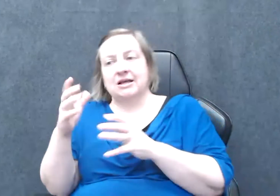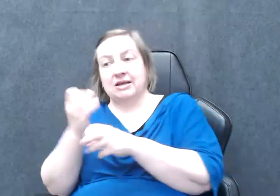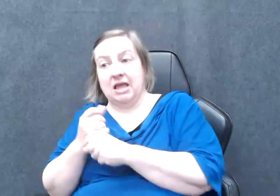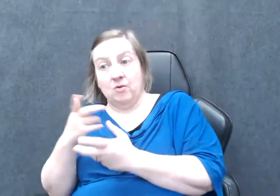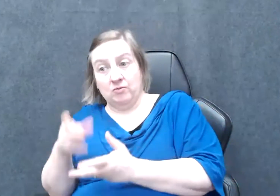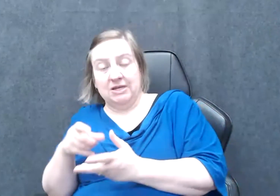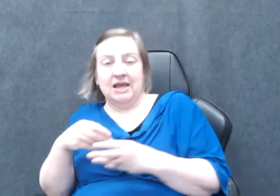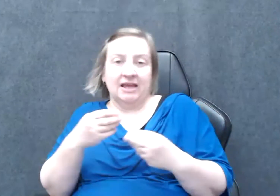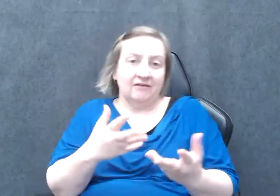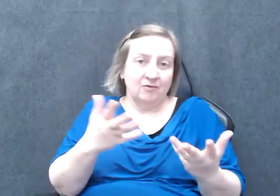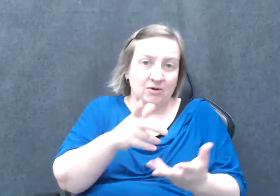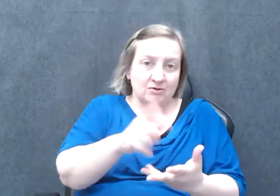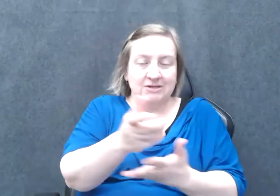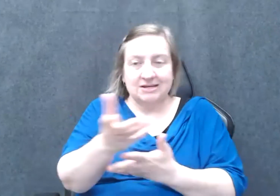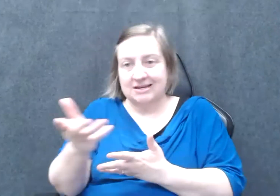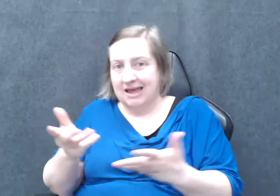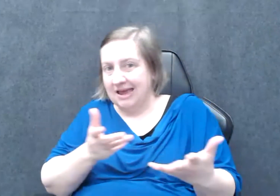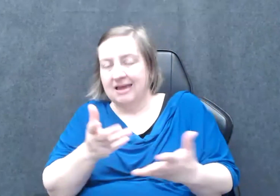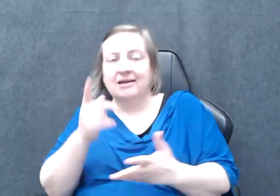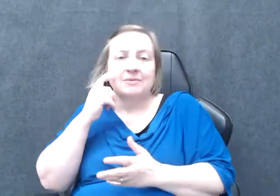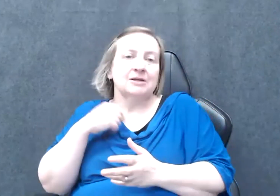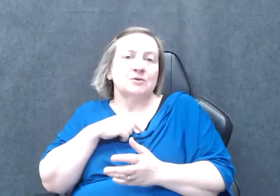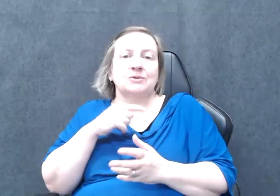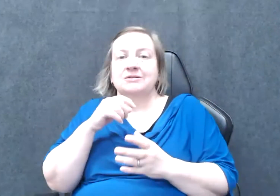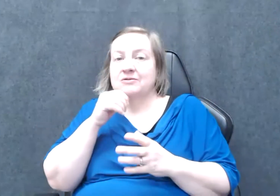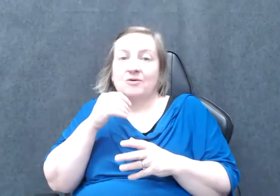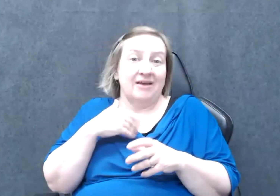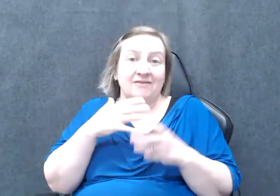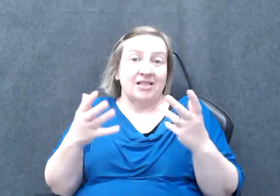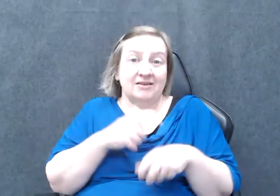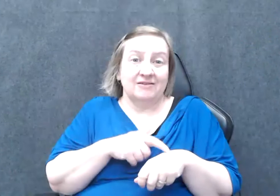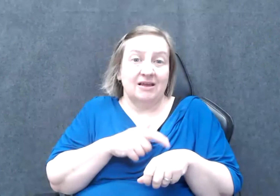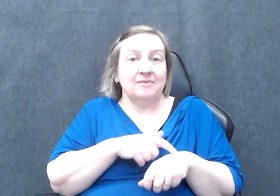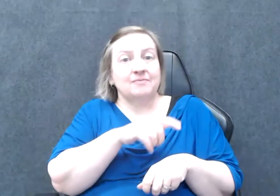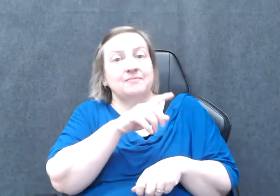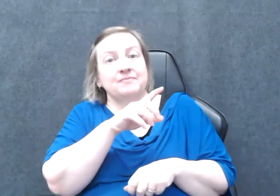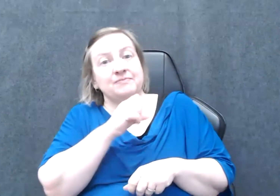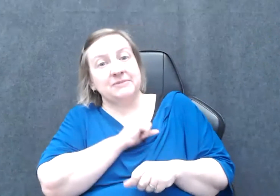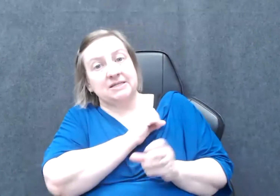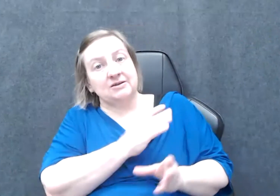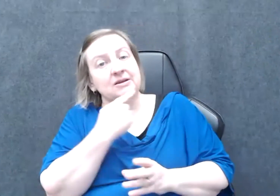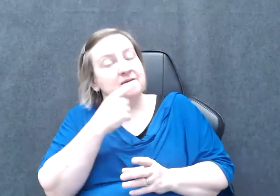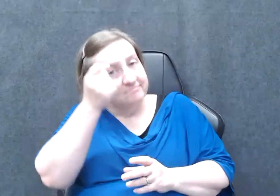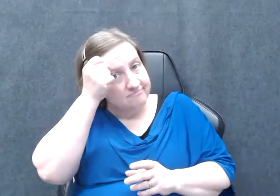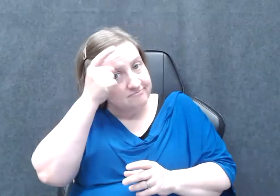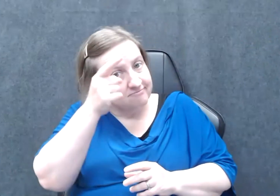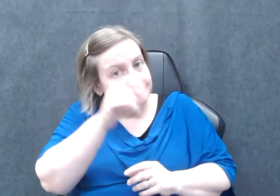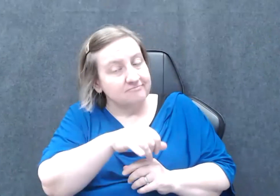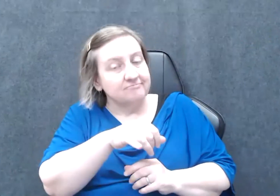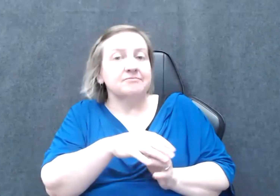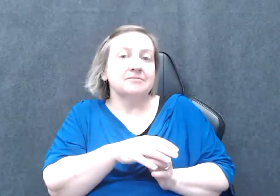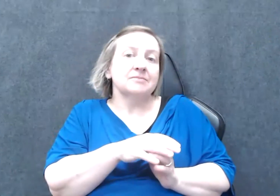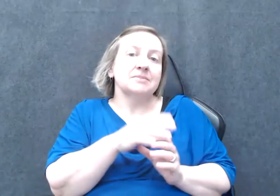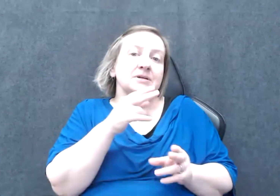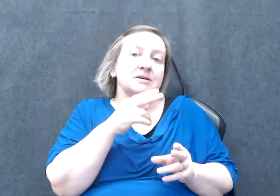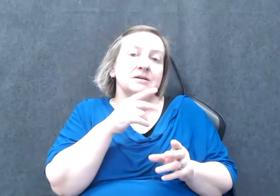you what you need? Because we're short on time. Yeah. No, and I completely get that, the short on